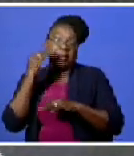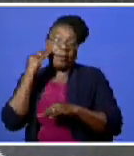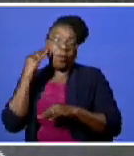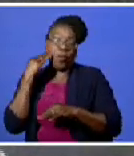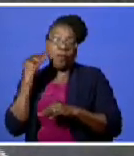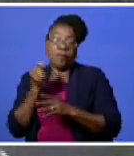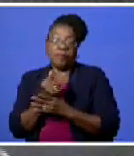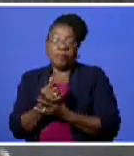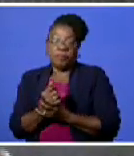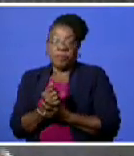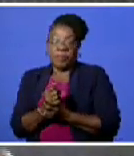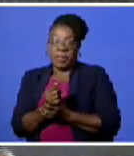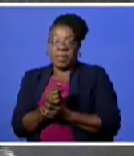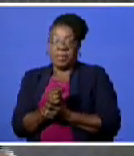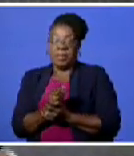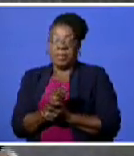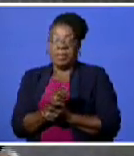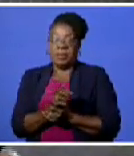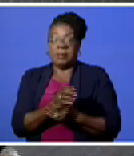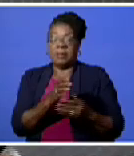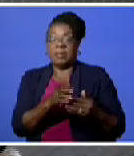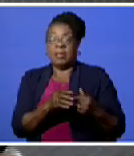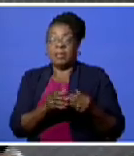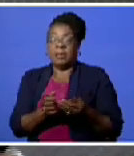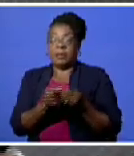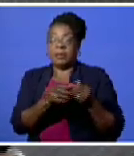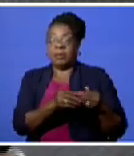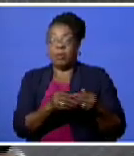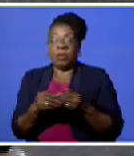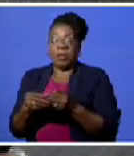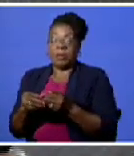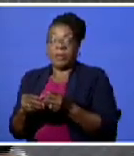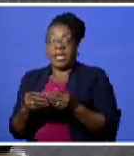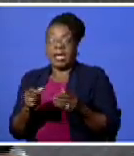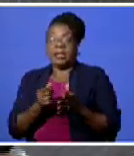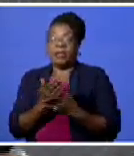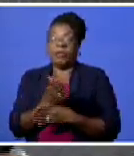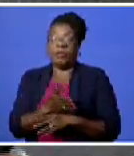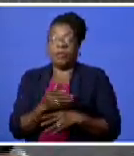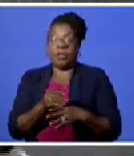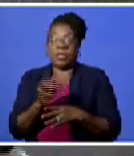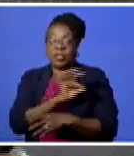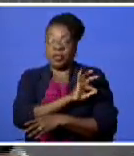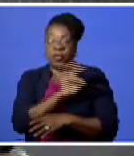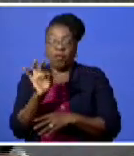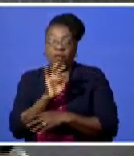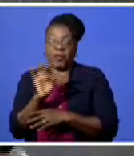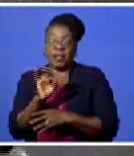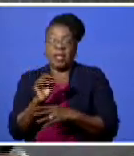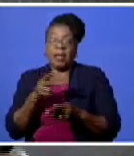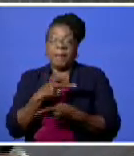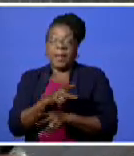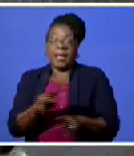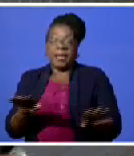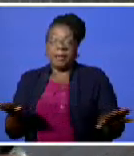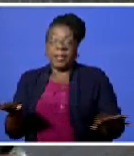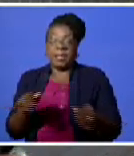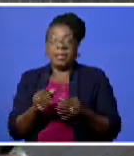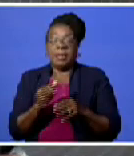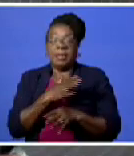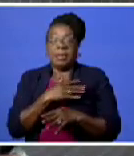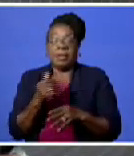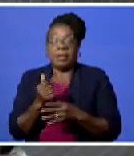shape to continue to guide us through this COVID infection or pandemic.